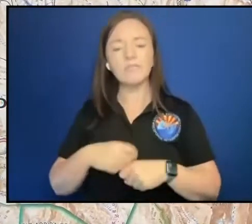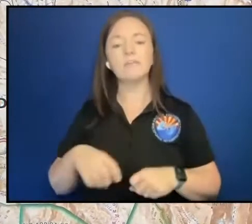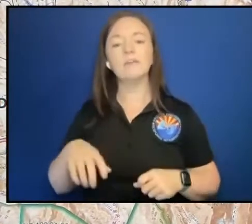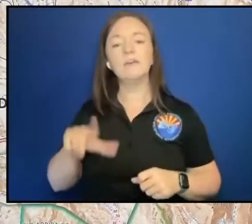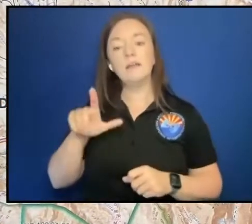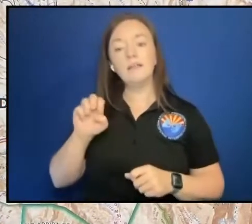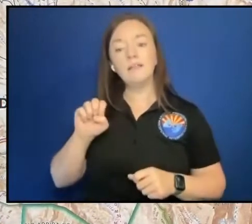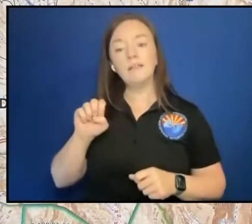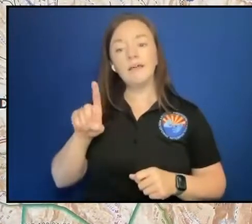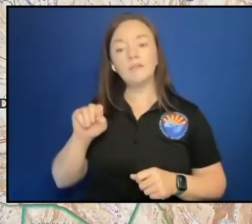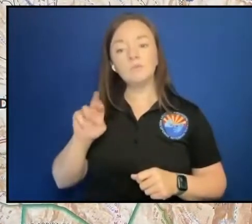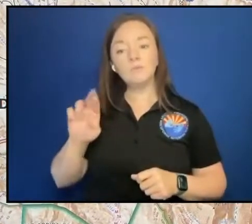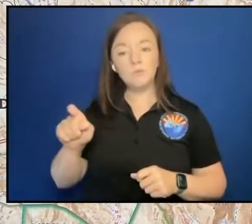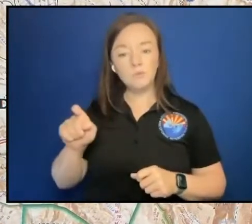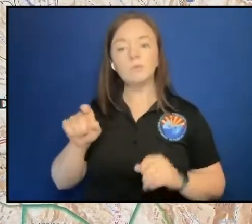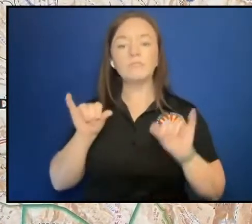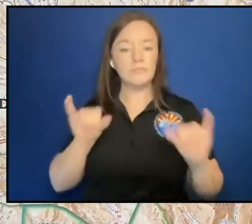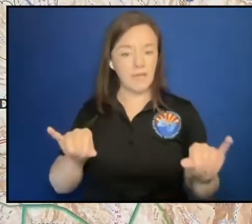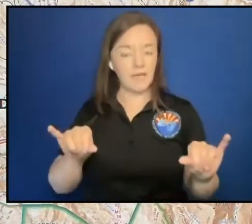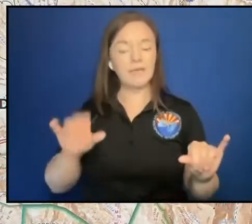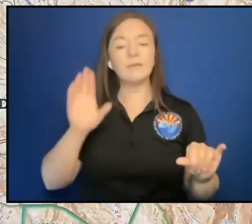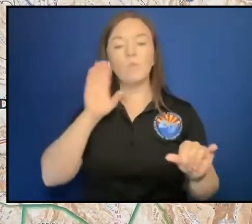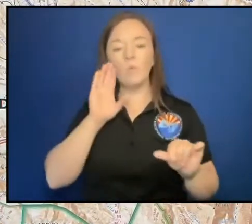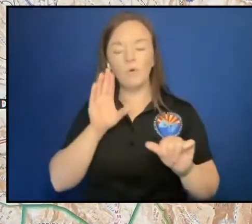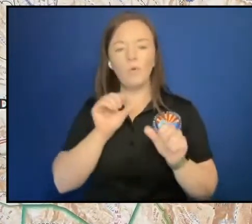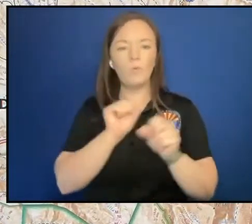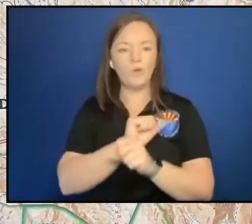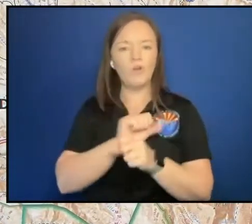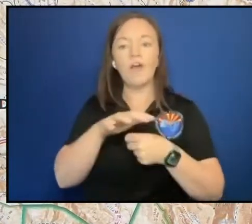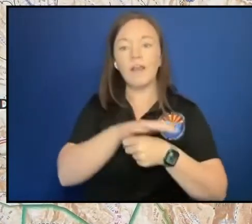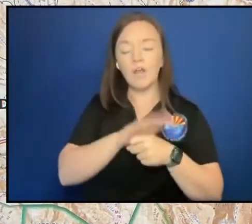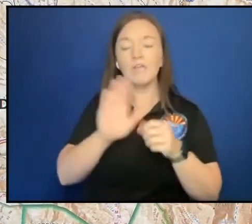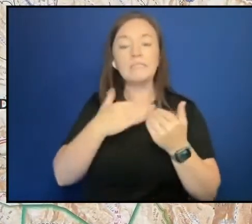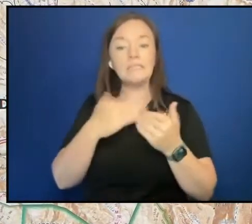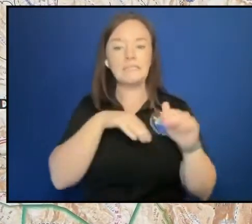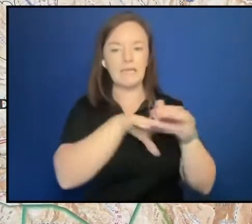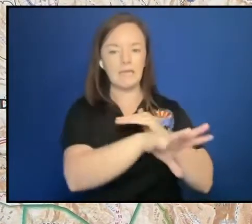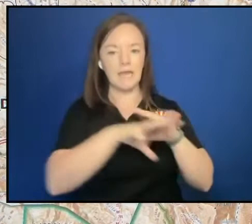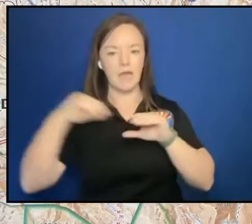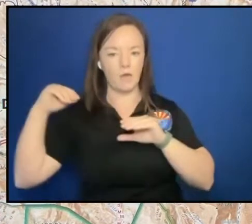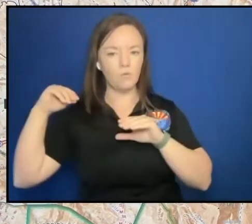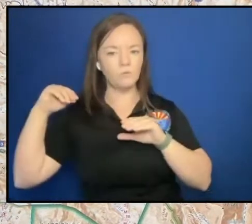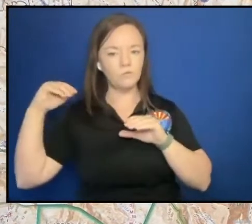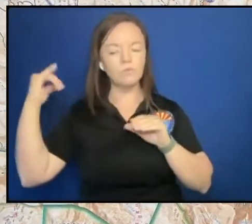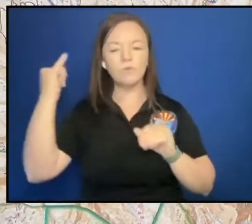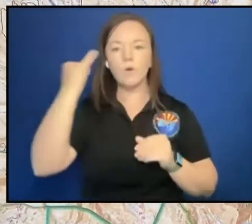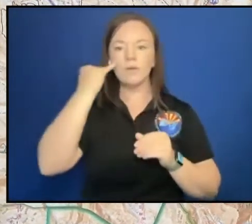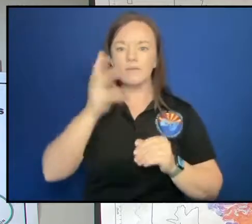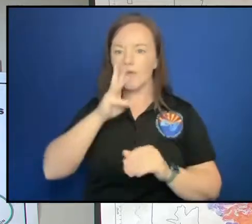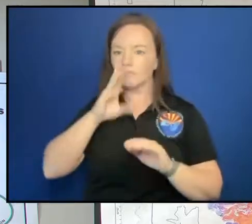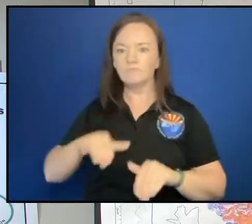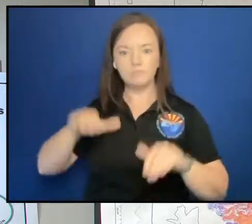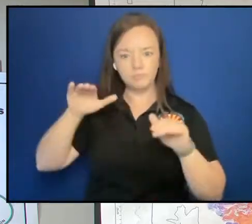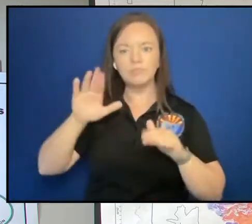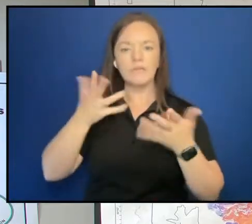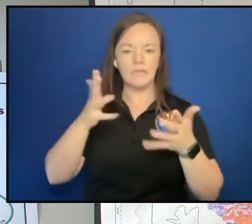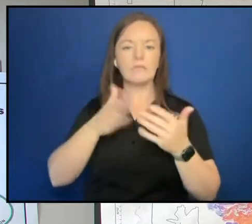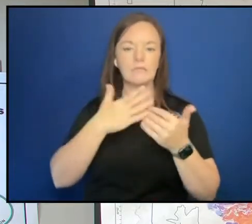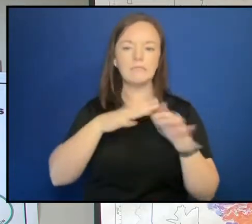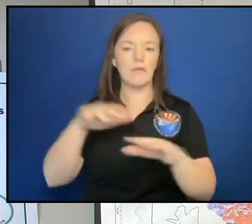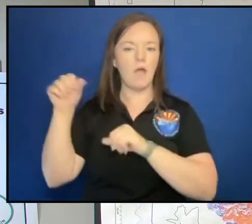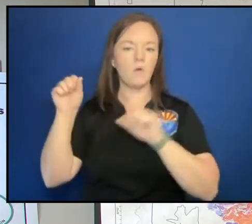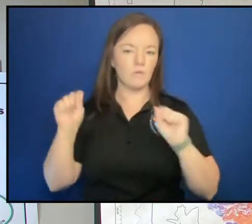on the areas that they can easily gain access from to and that they can extract themselves from if this anticipated rain starts to occur.